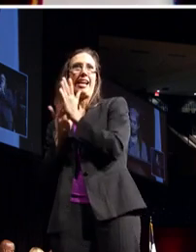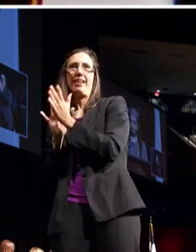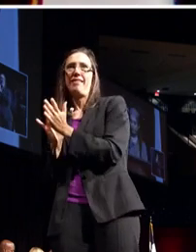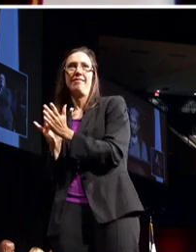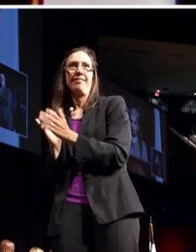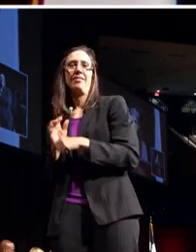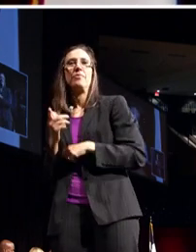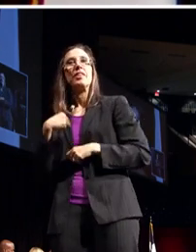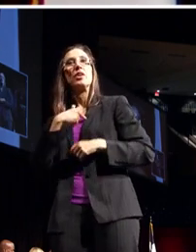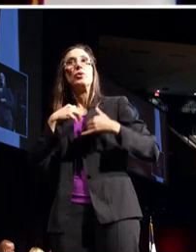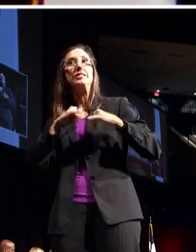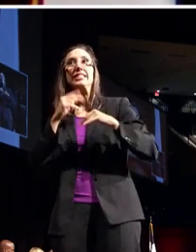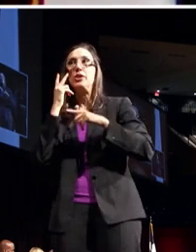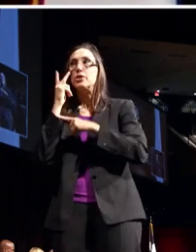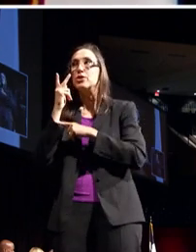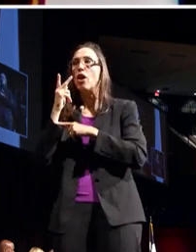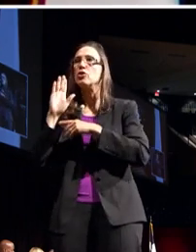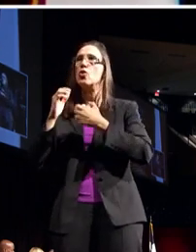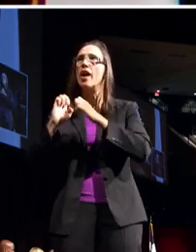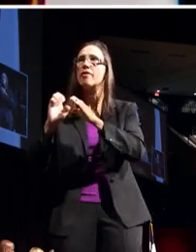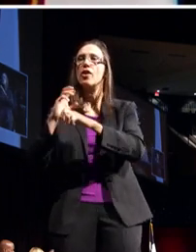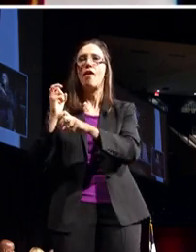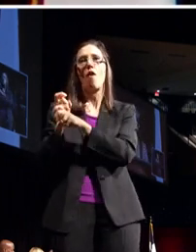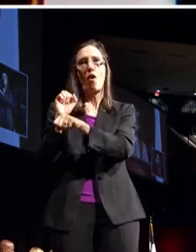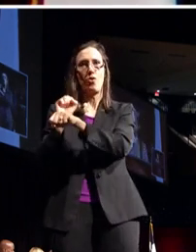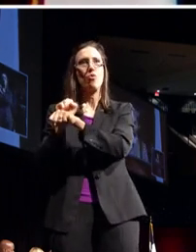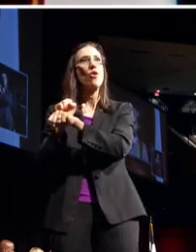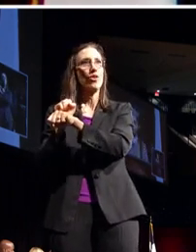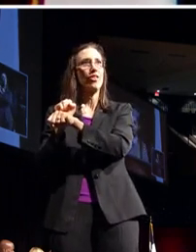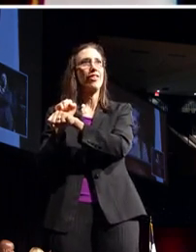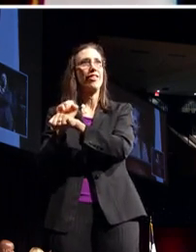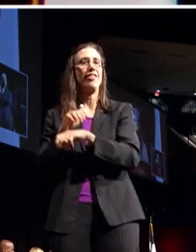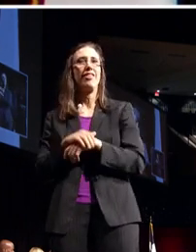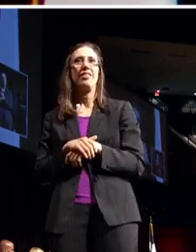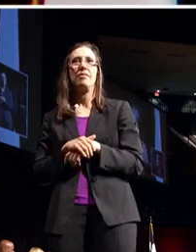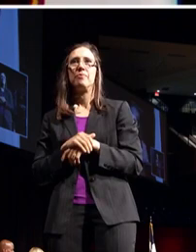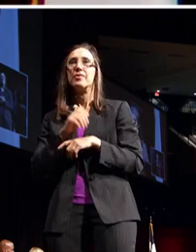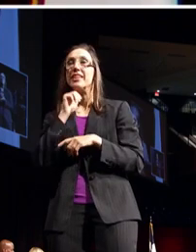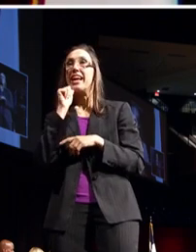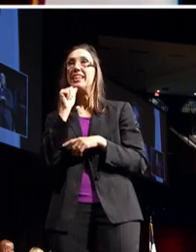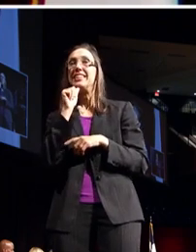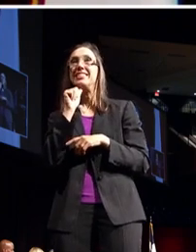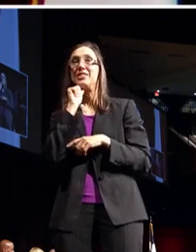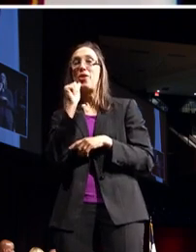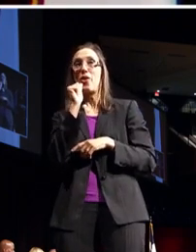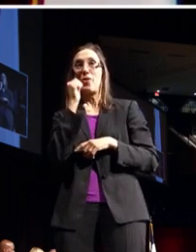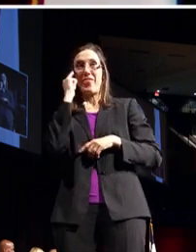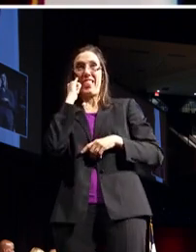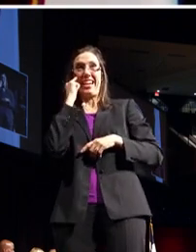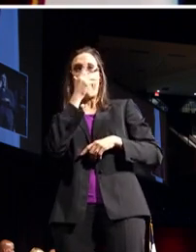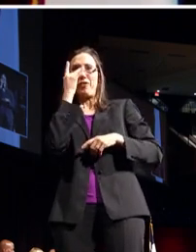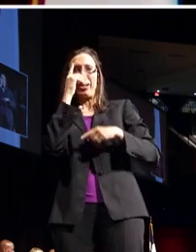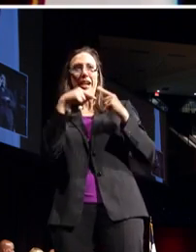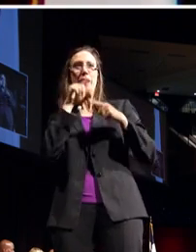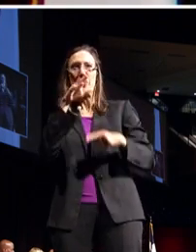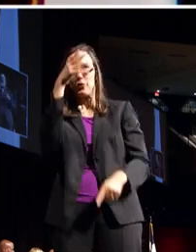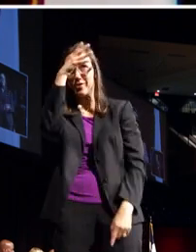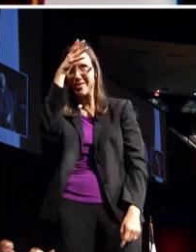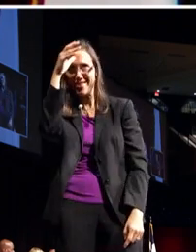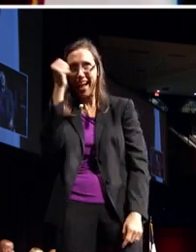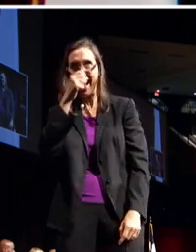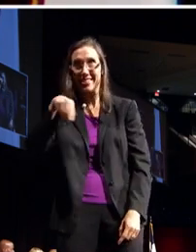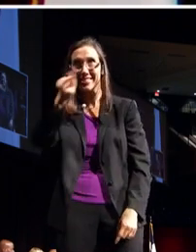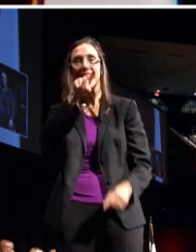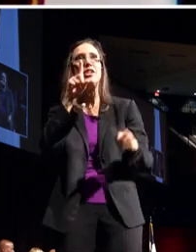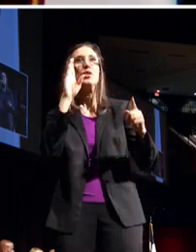granted. We still saw the effort and hard work you put in. And don't think I forgot about you, dads.